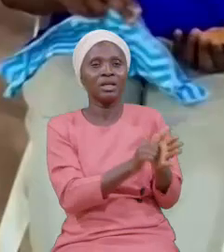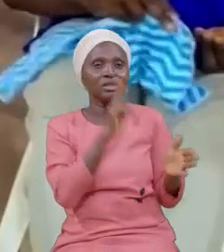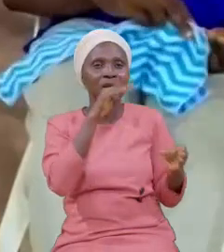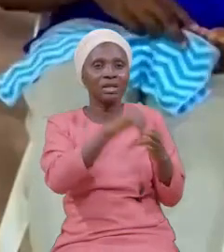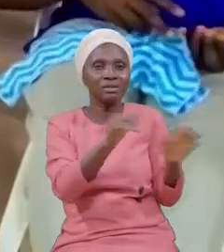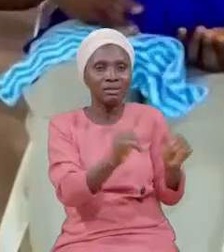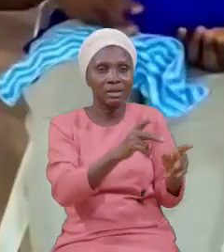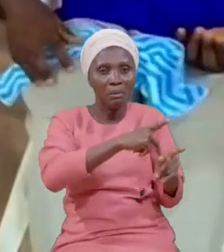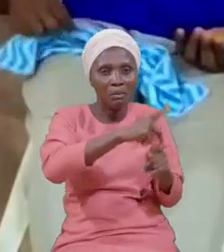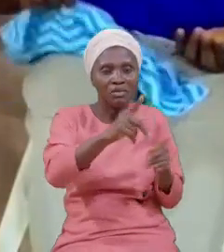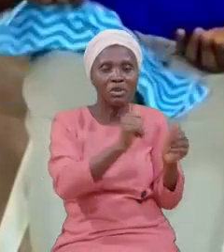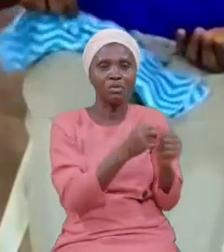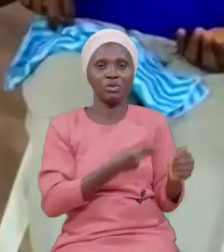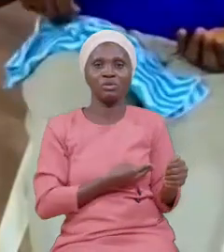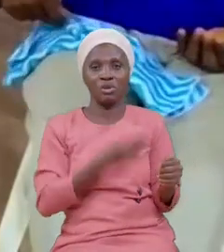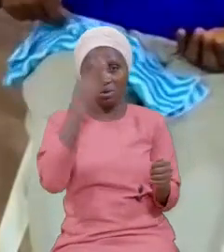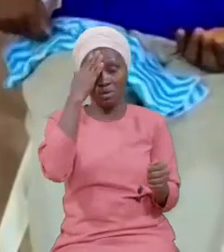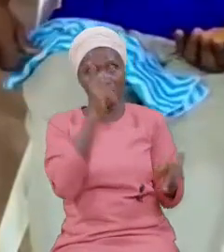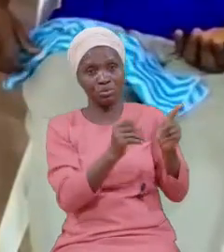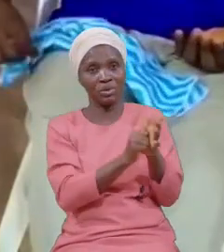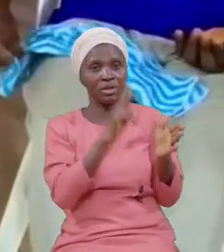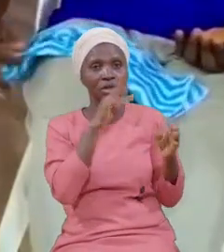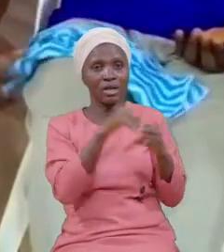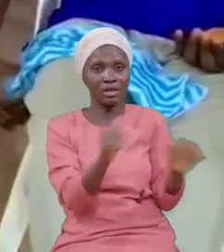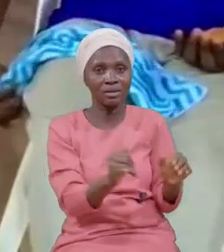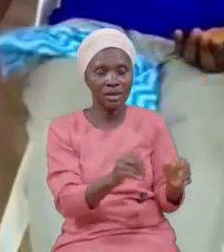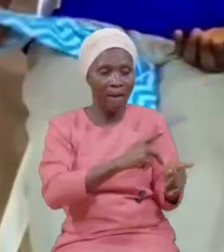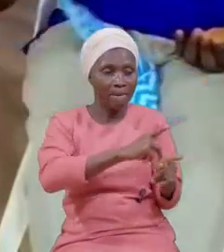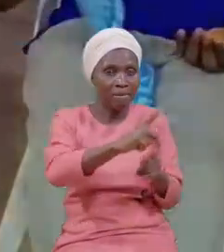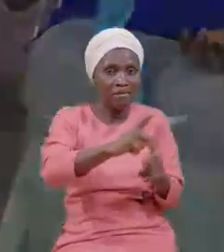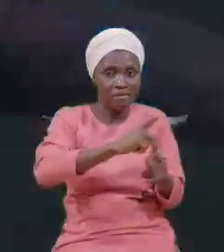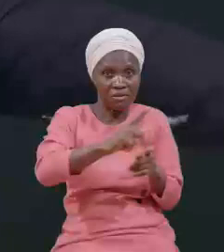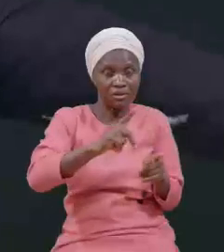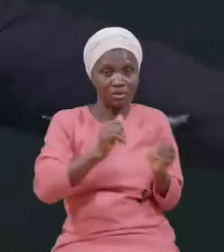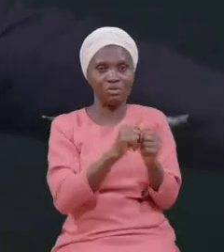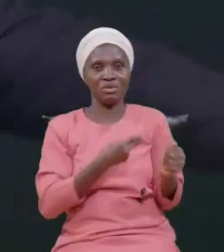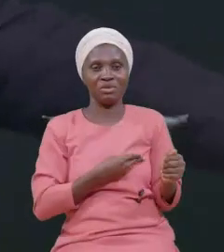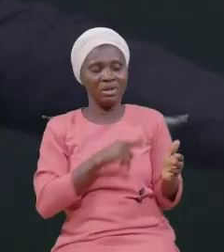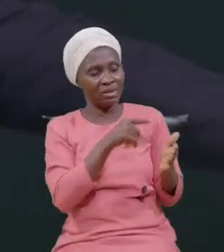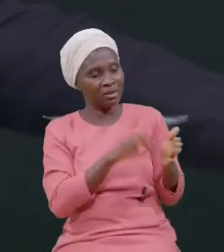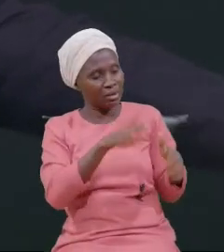in the same profession with us, this is how they do. No, you cannot be conformed to them.